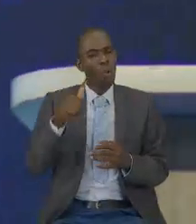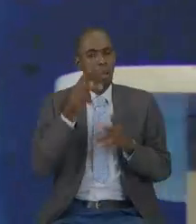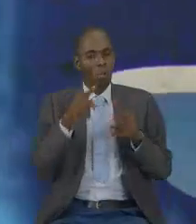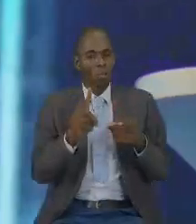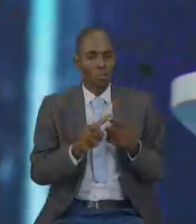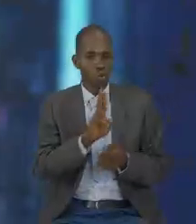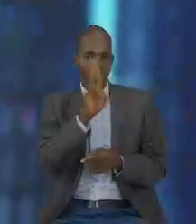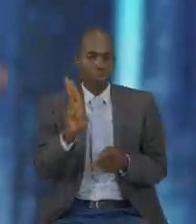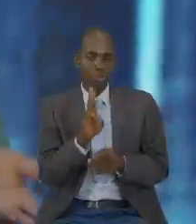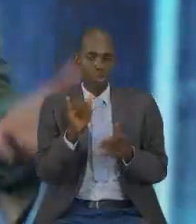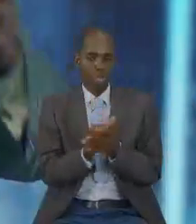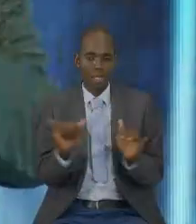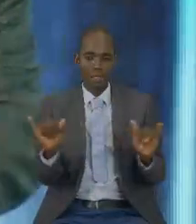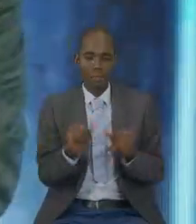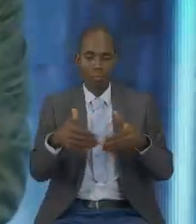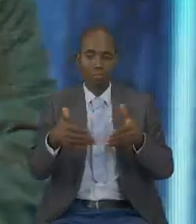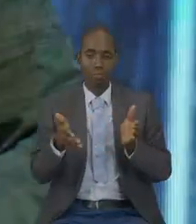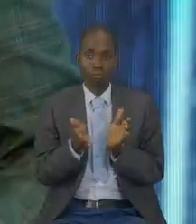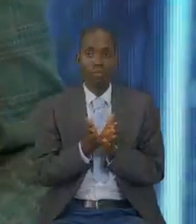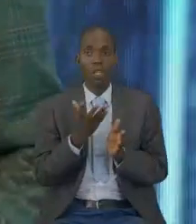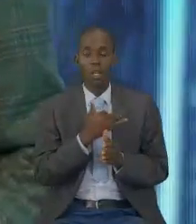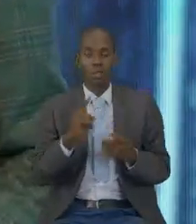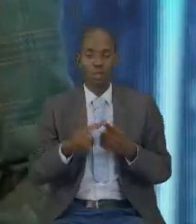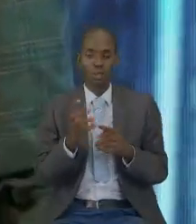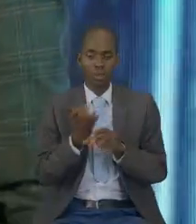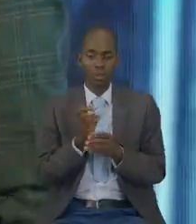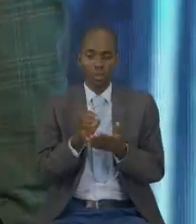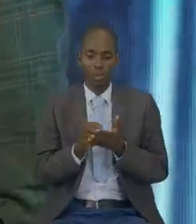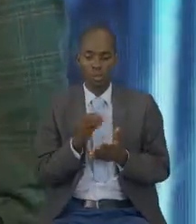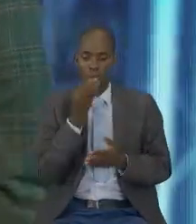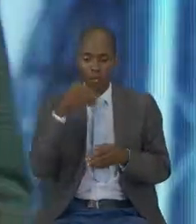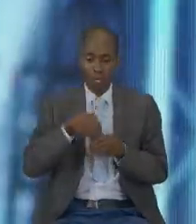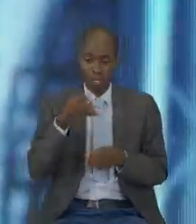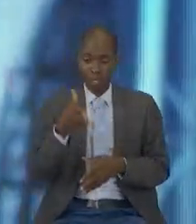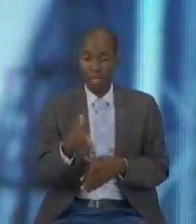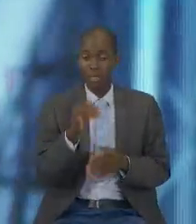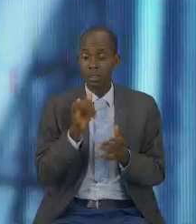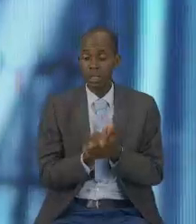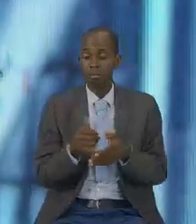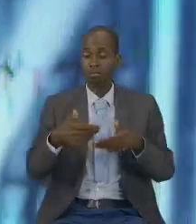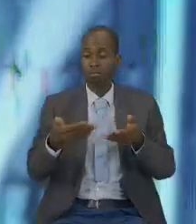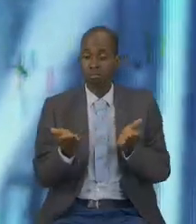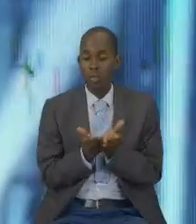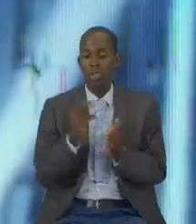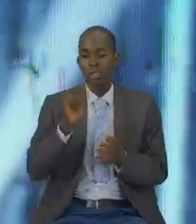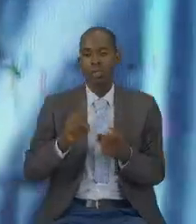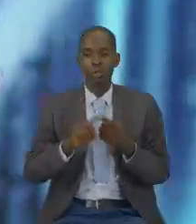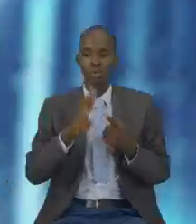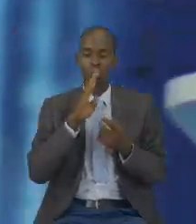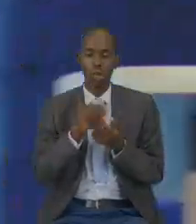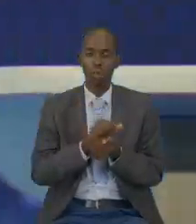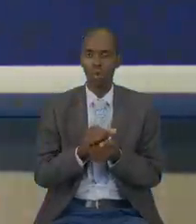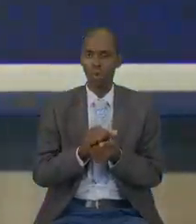plate and to put the food in there, that plate has to be washed. What I'm